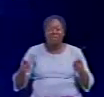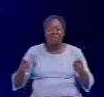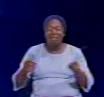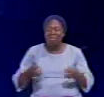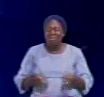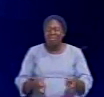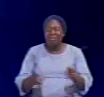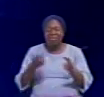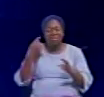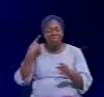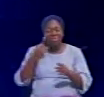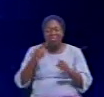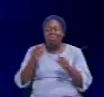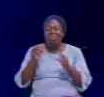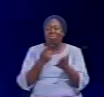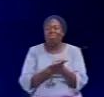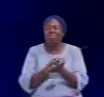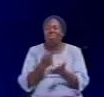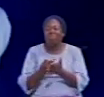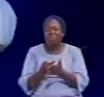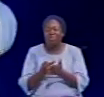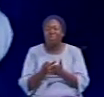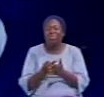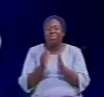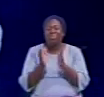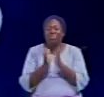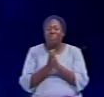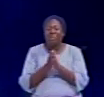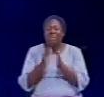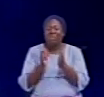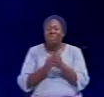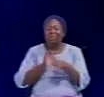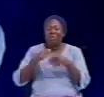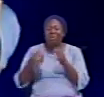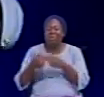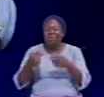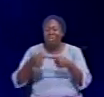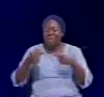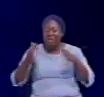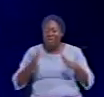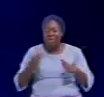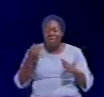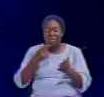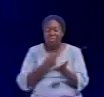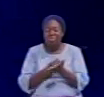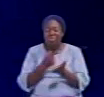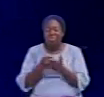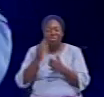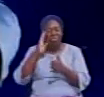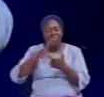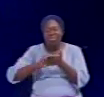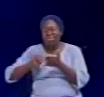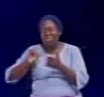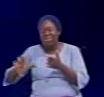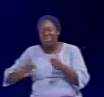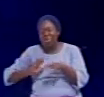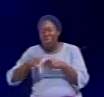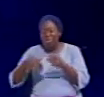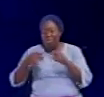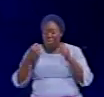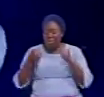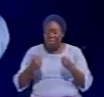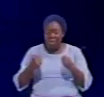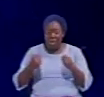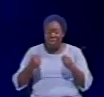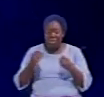open, but there are many adversaries. Let's pray that the adversaries will be pulled down, that all the powers that